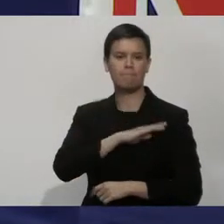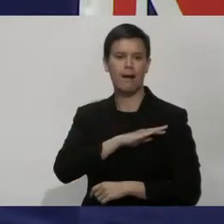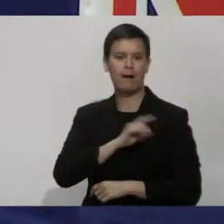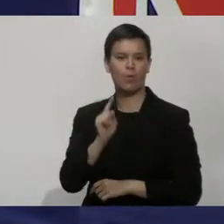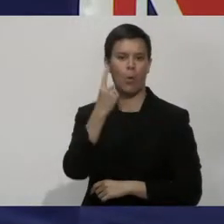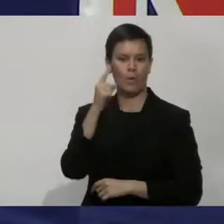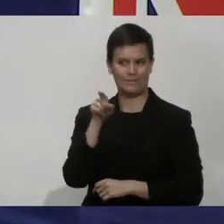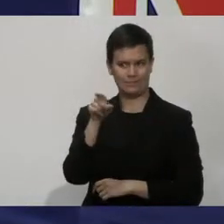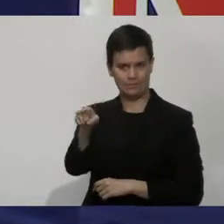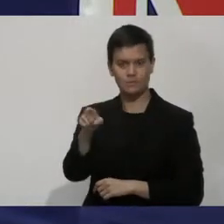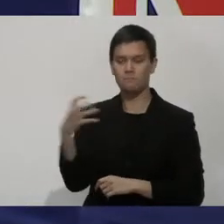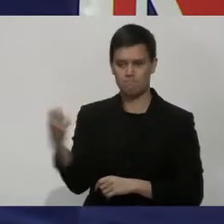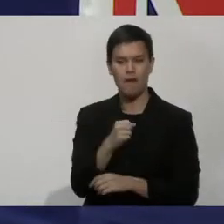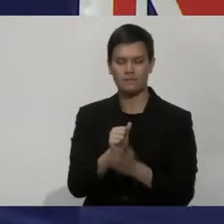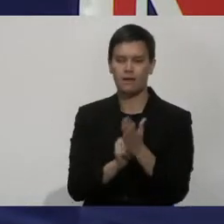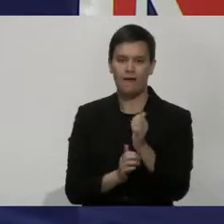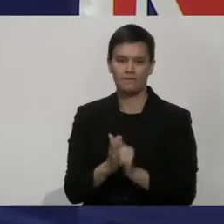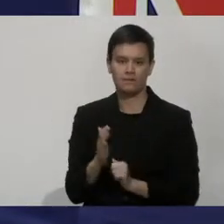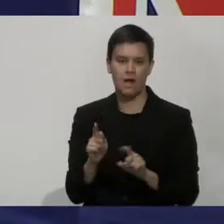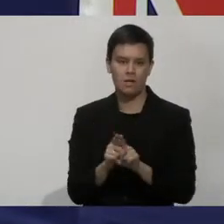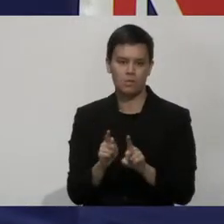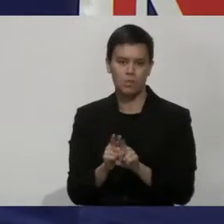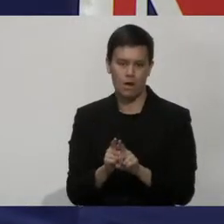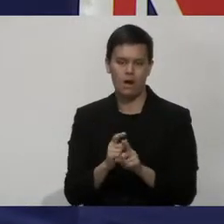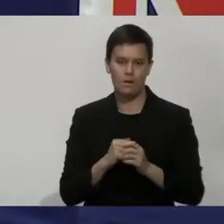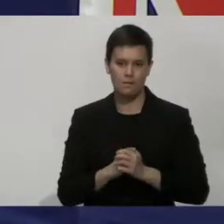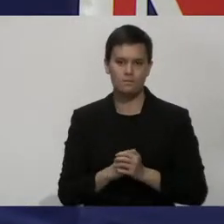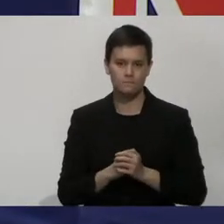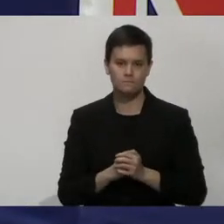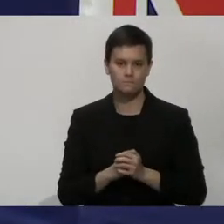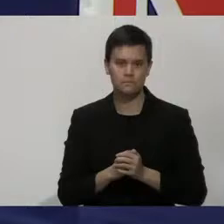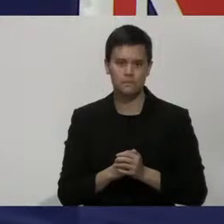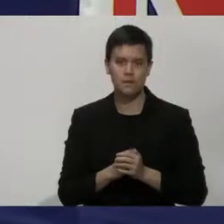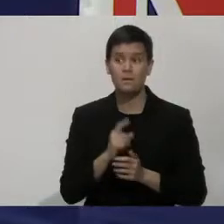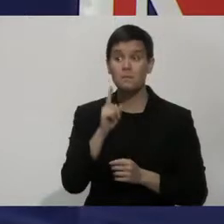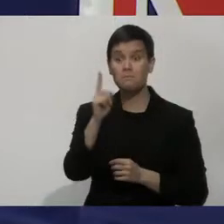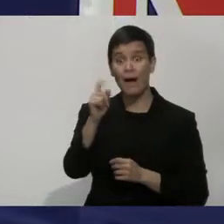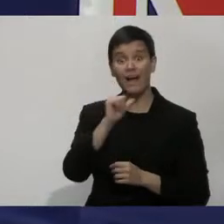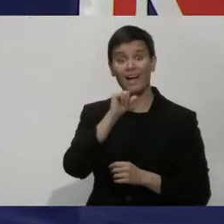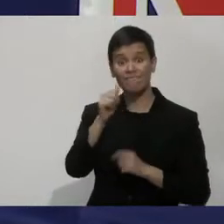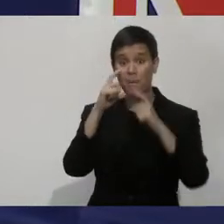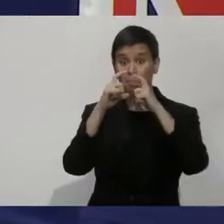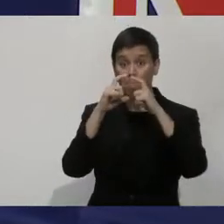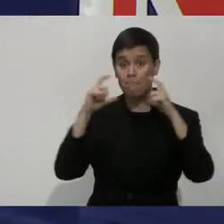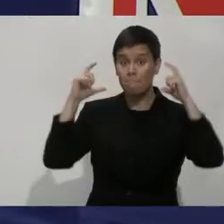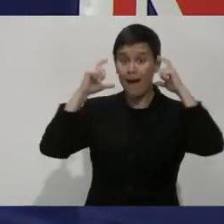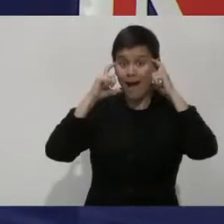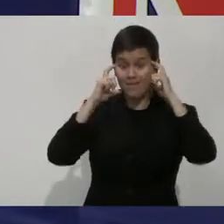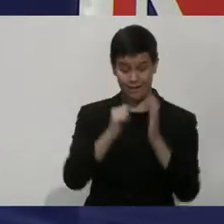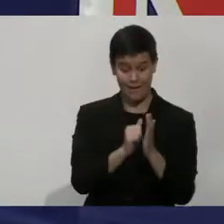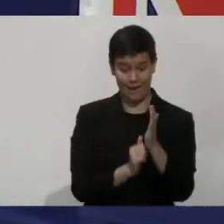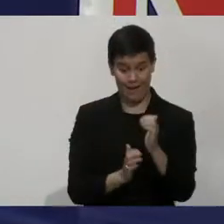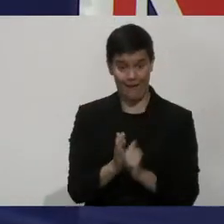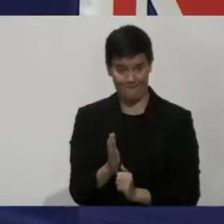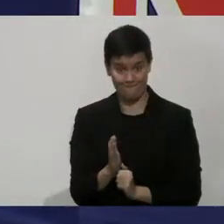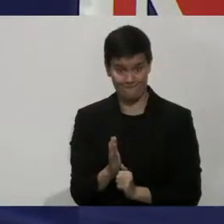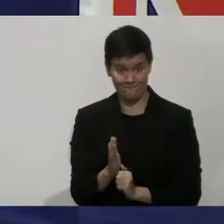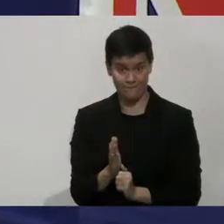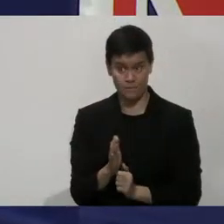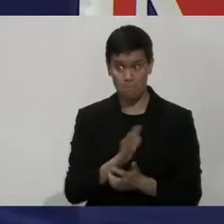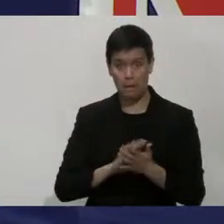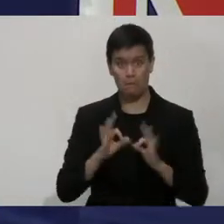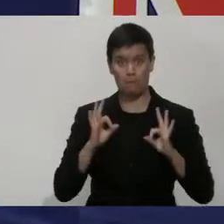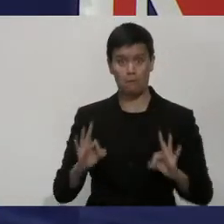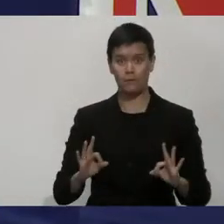of, if there's a contaminated surface, if there's a breach, for example, if a mask is touched. And sorry, can I just go back to my response to